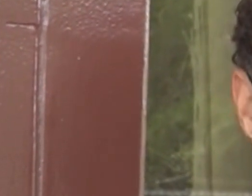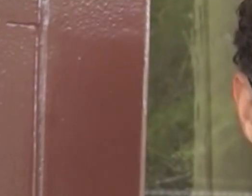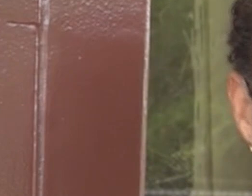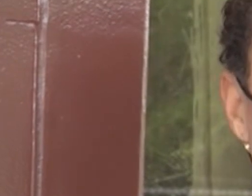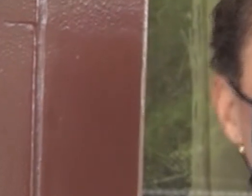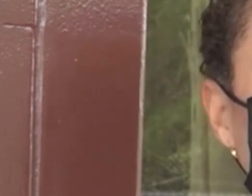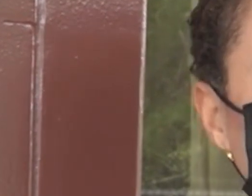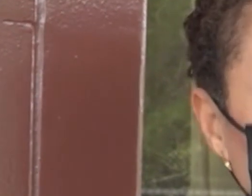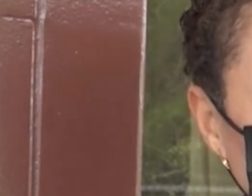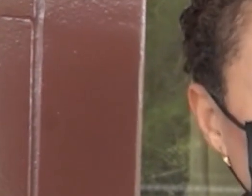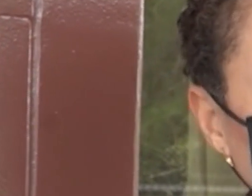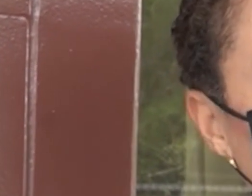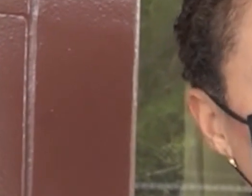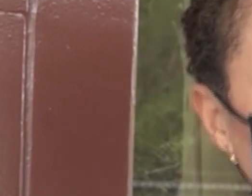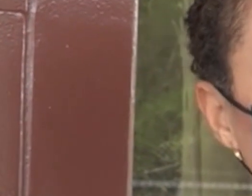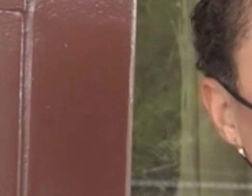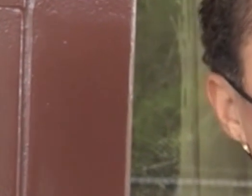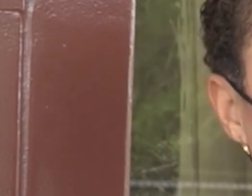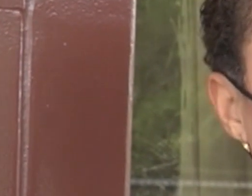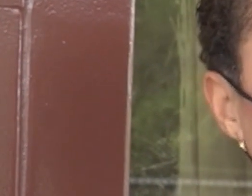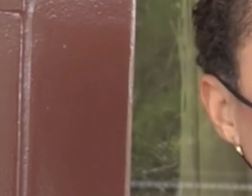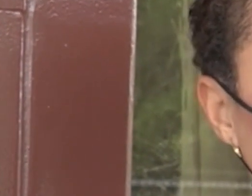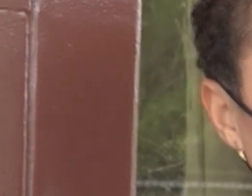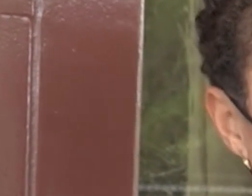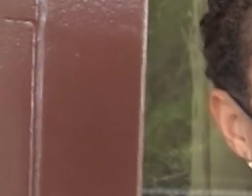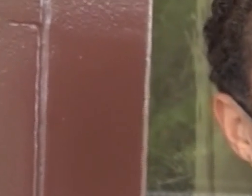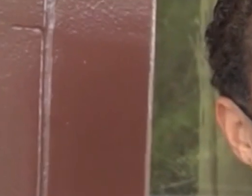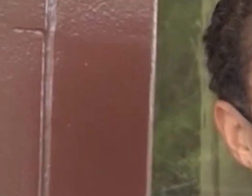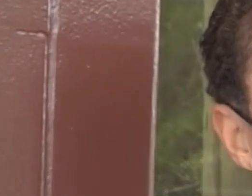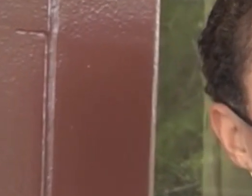sure the right things are done, and there will be no time